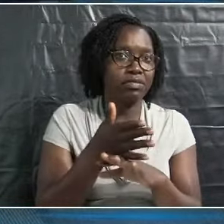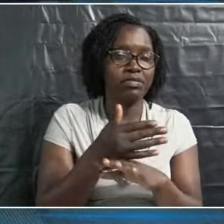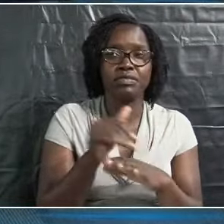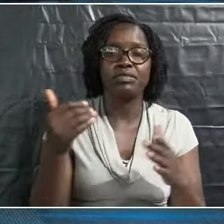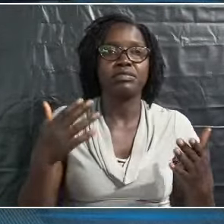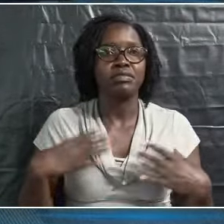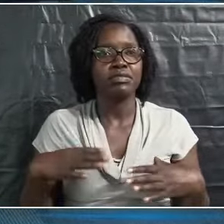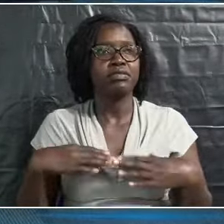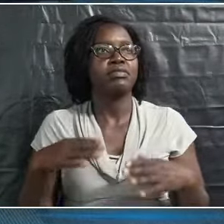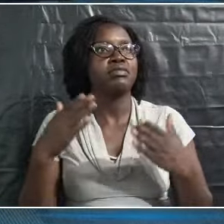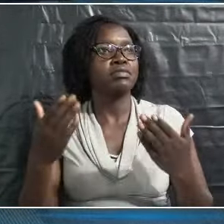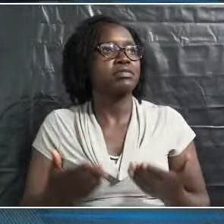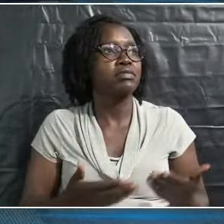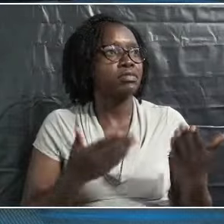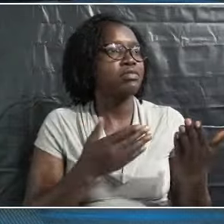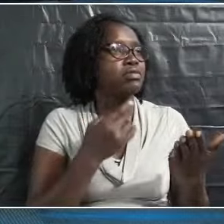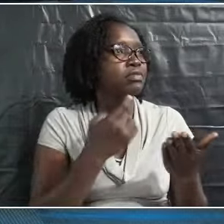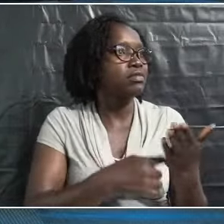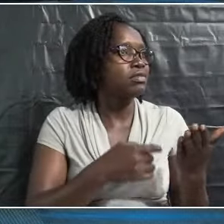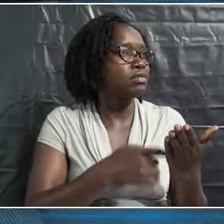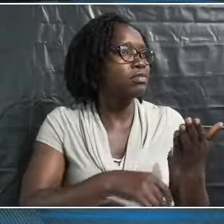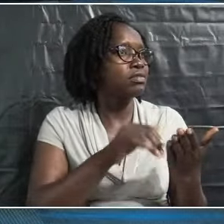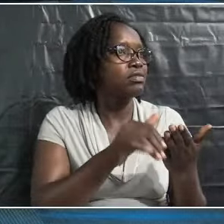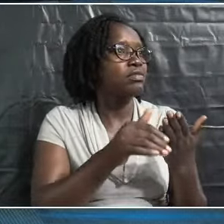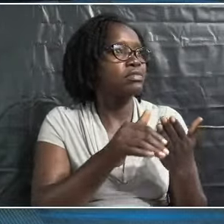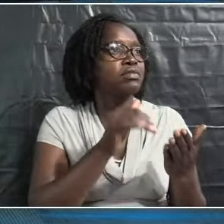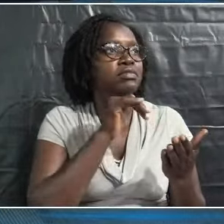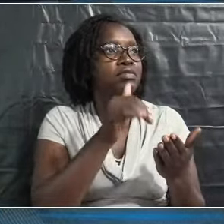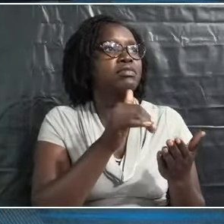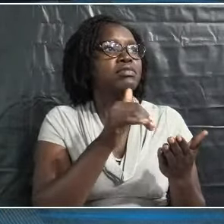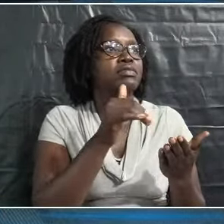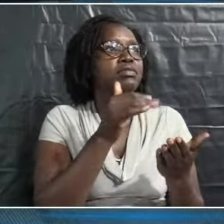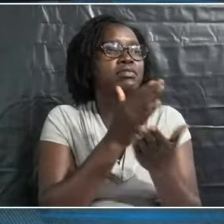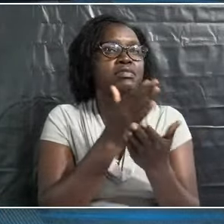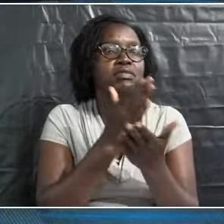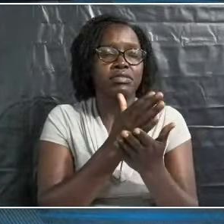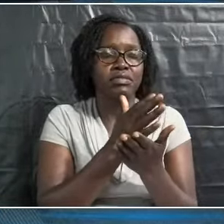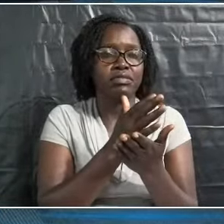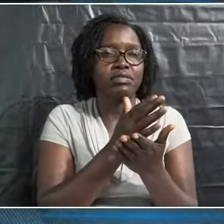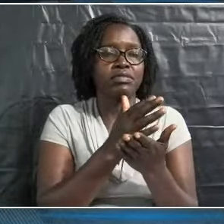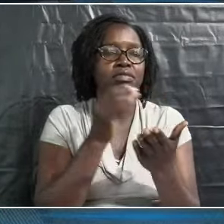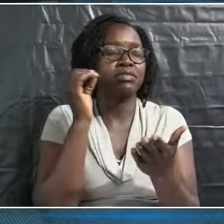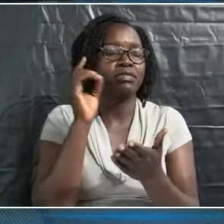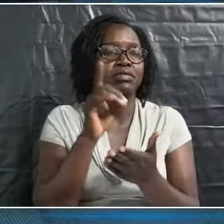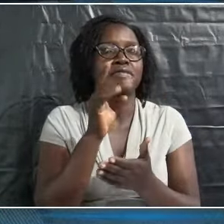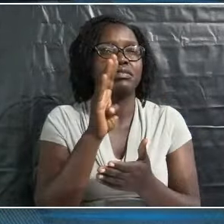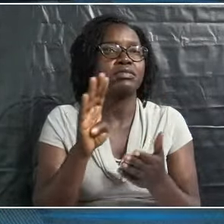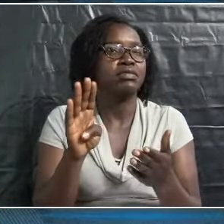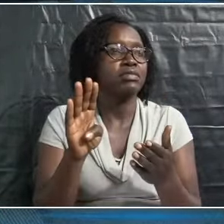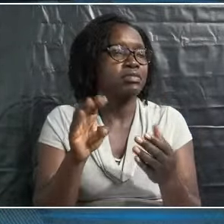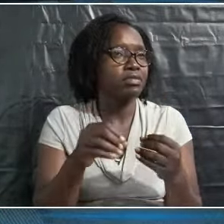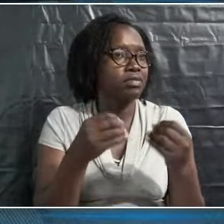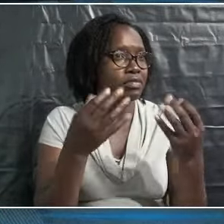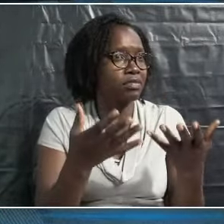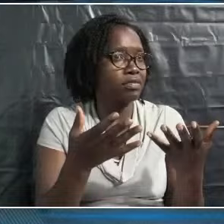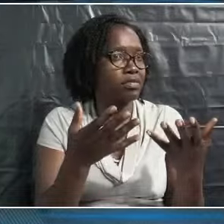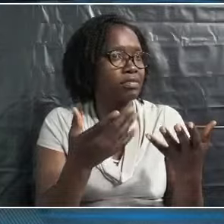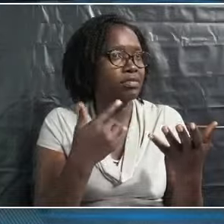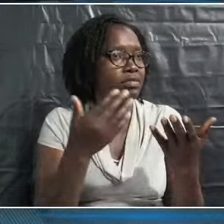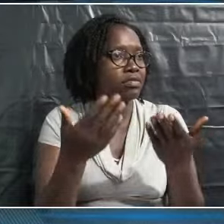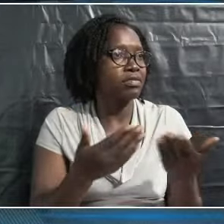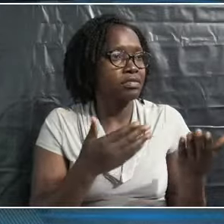human beings in bringing a tithe that is not really the way it should be computed. We can